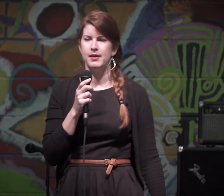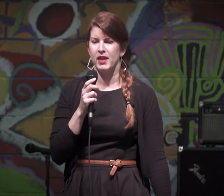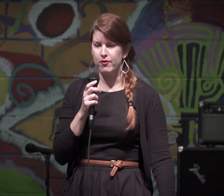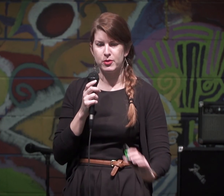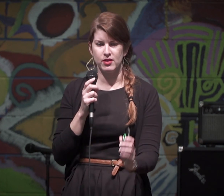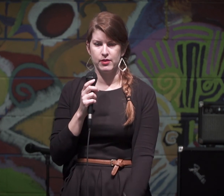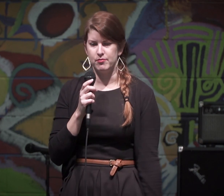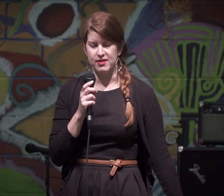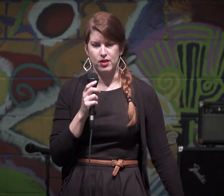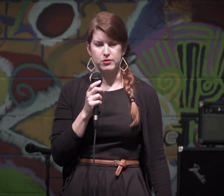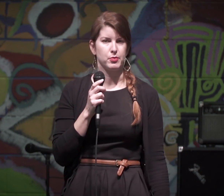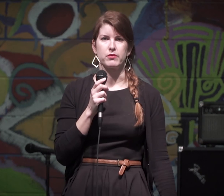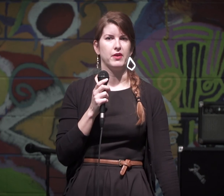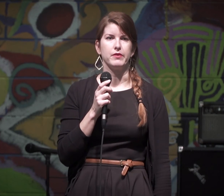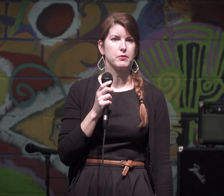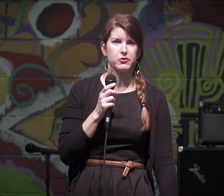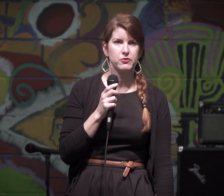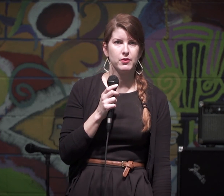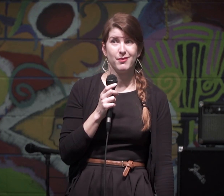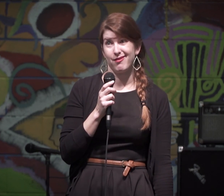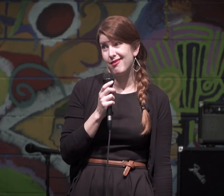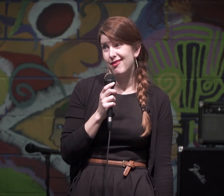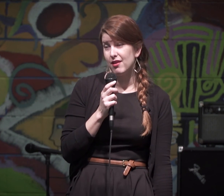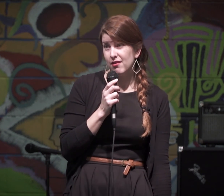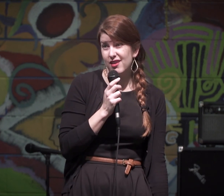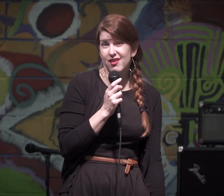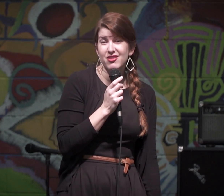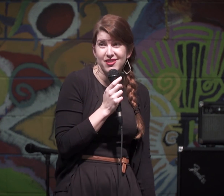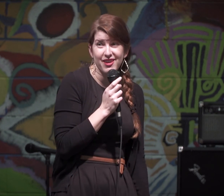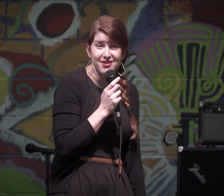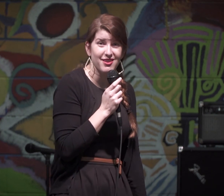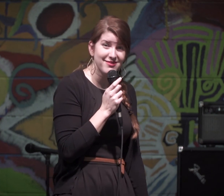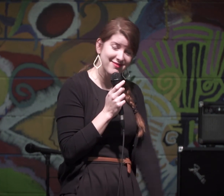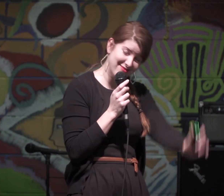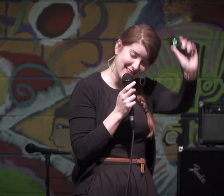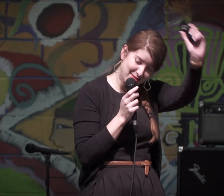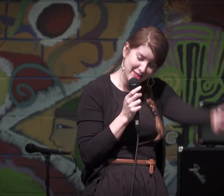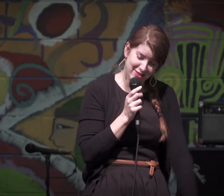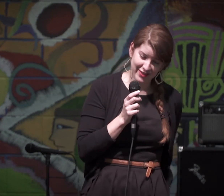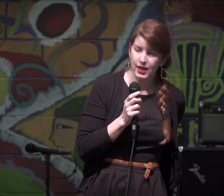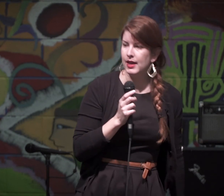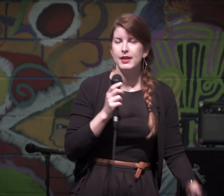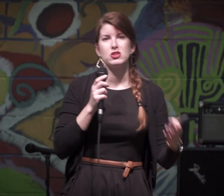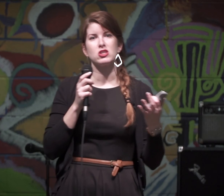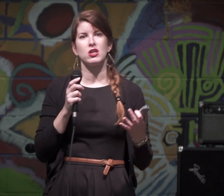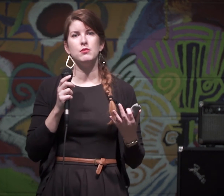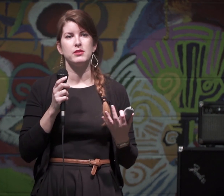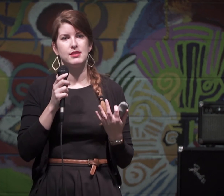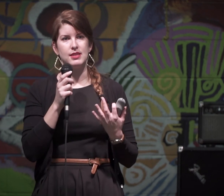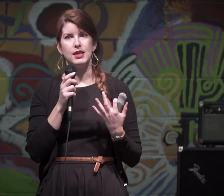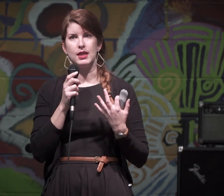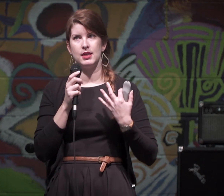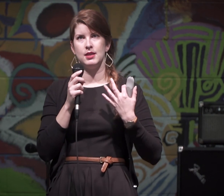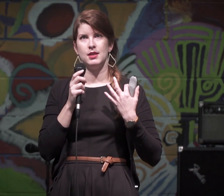and every person I met there spoke 5 languages. I know English and ASL. Nice to meet you. It's just